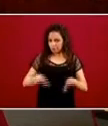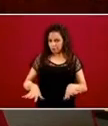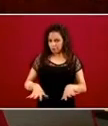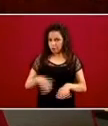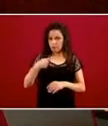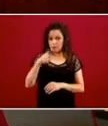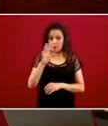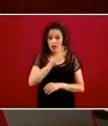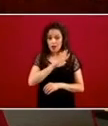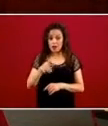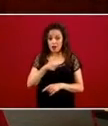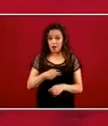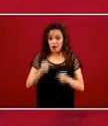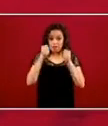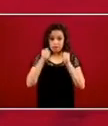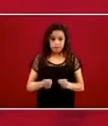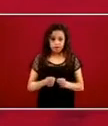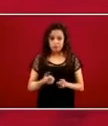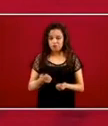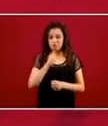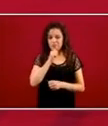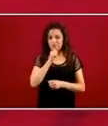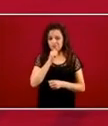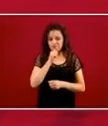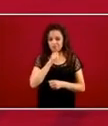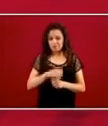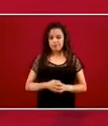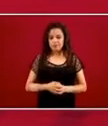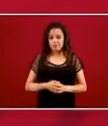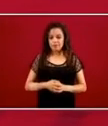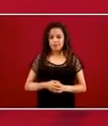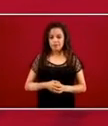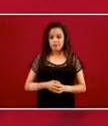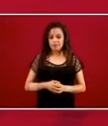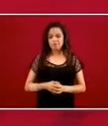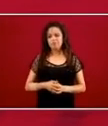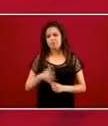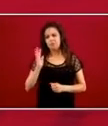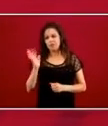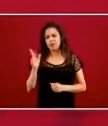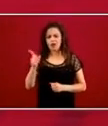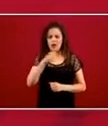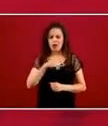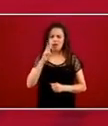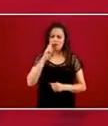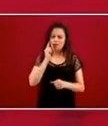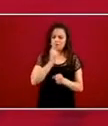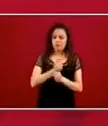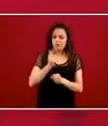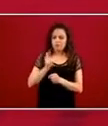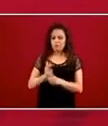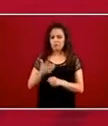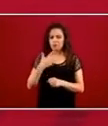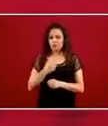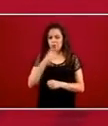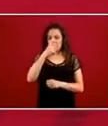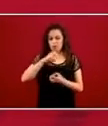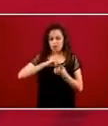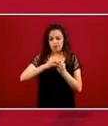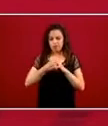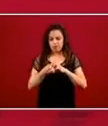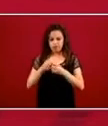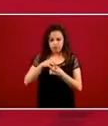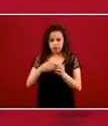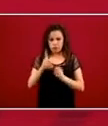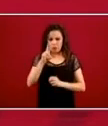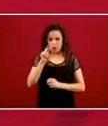And about the medication, well, yes, these papers that have been published are useful scientific data, but not completely conclusive. We haven't reached a